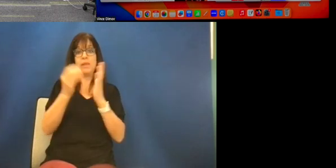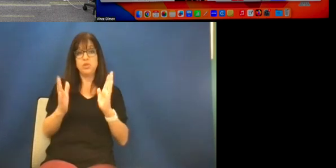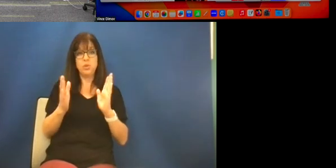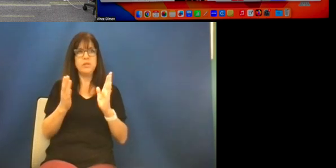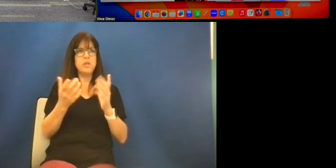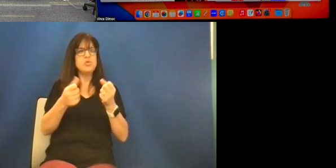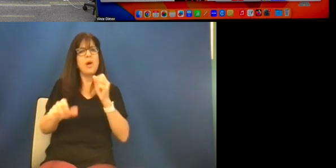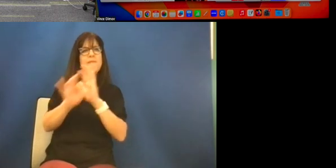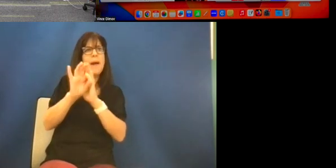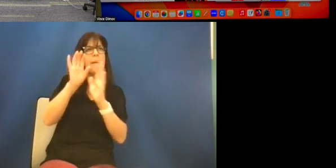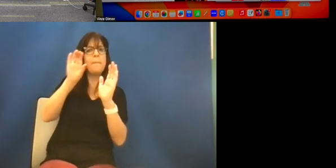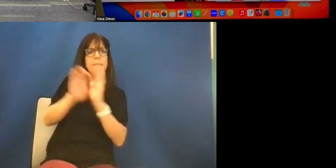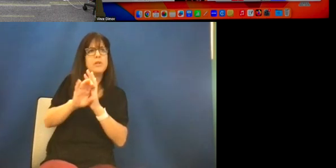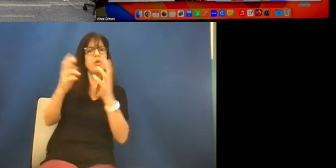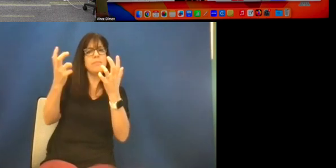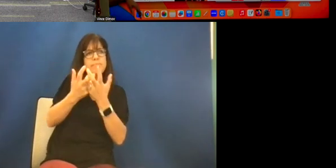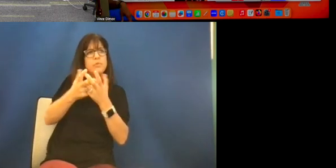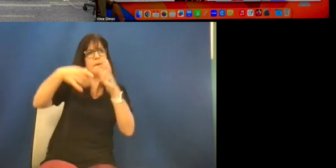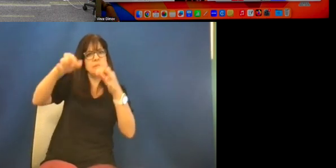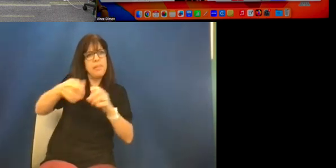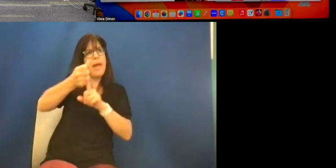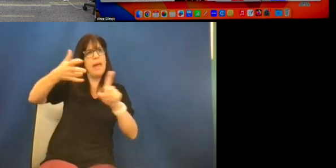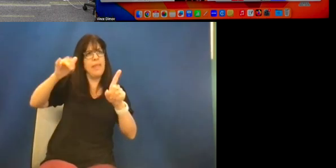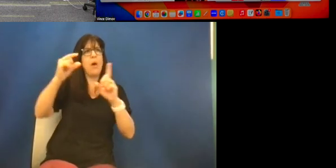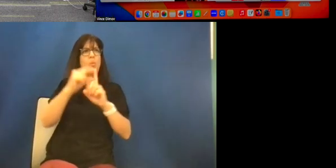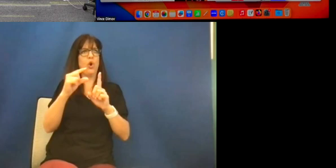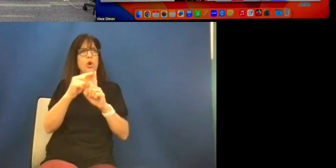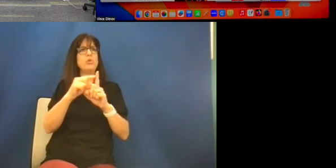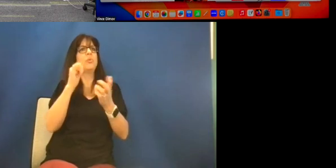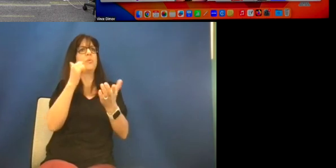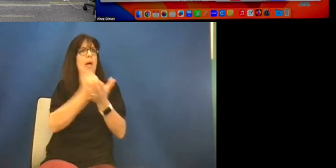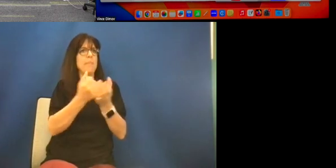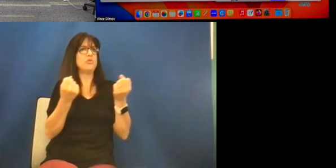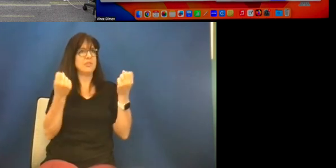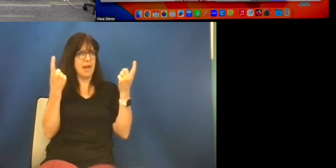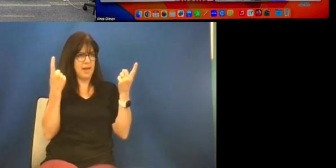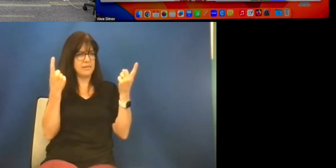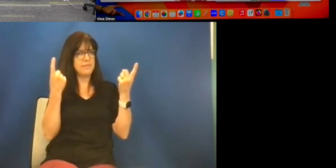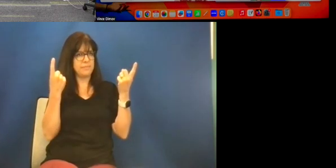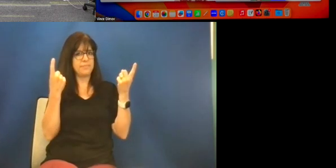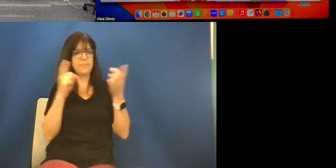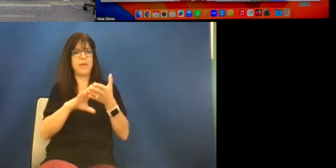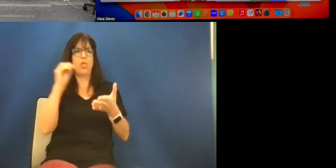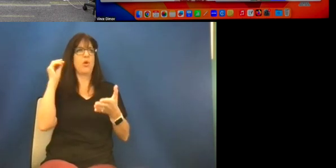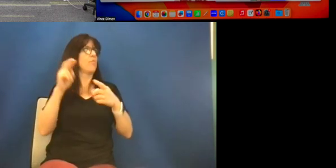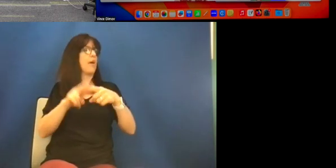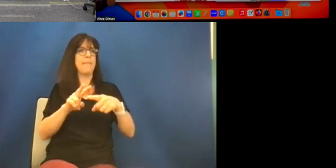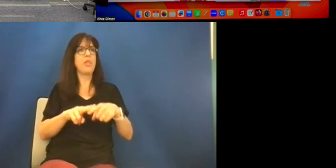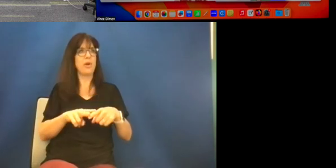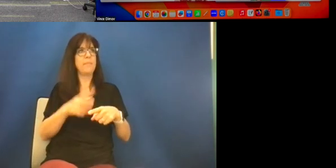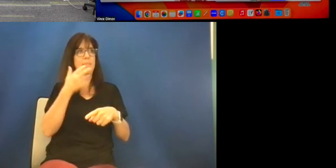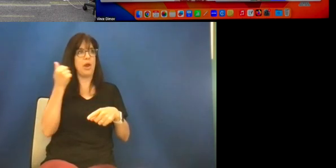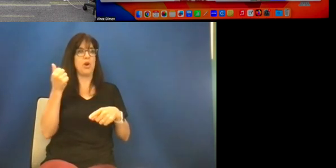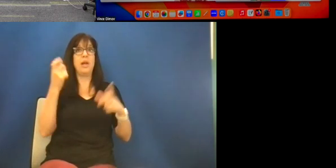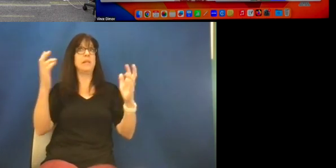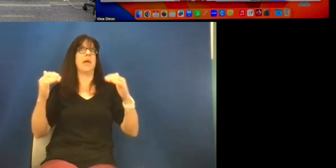for a picture, a way to explain the word to the student, so that then she can learn that vocab that they're learning. The